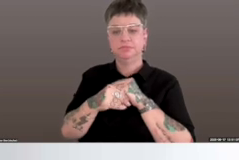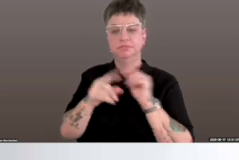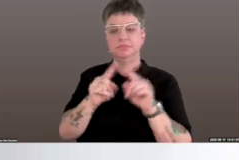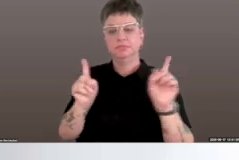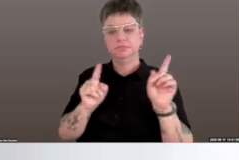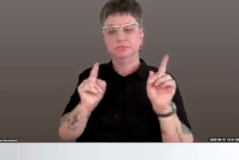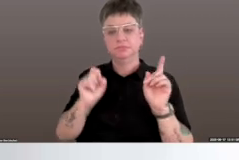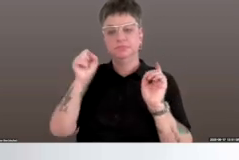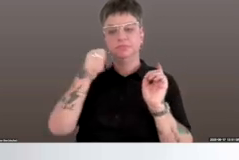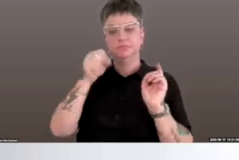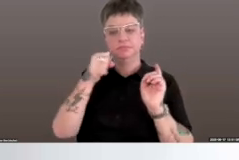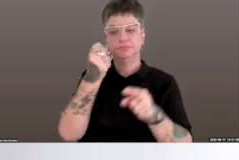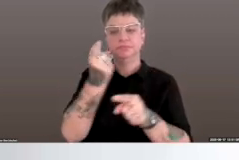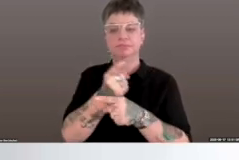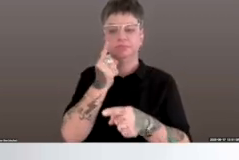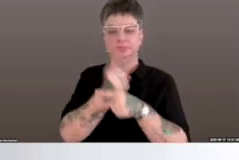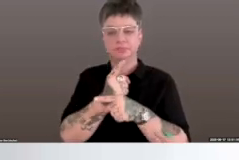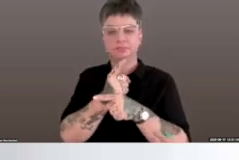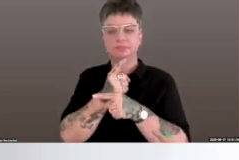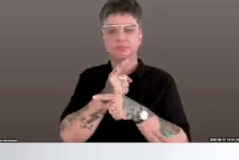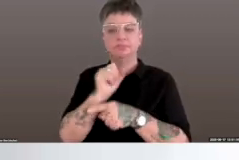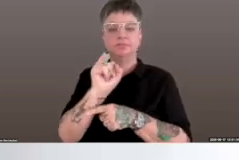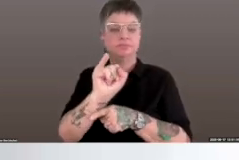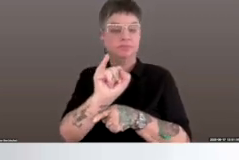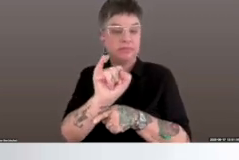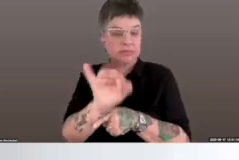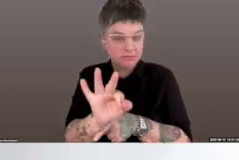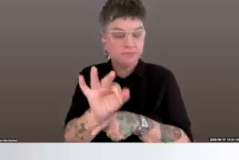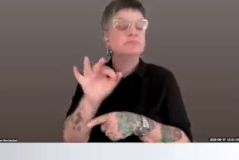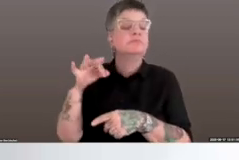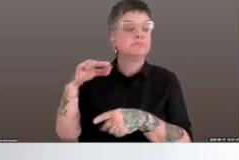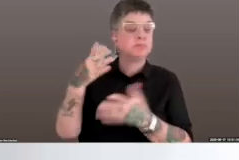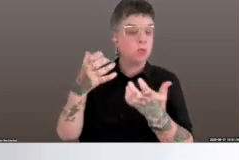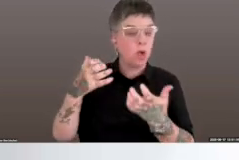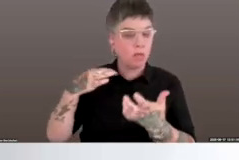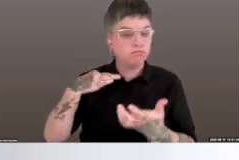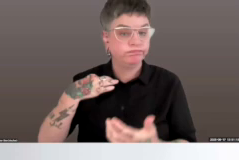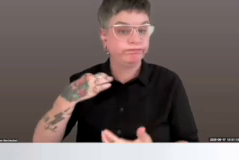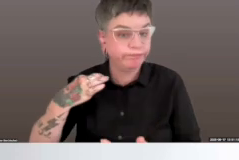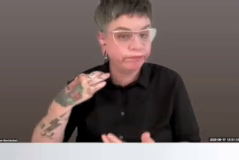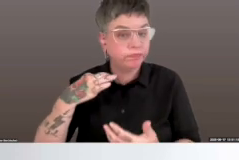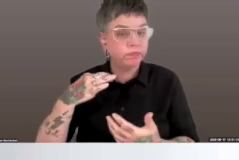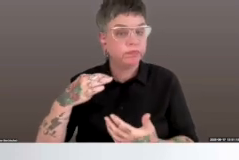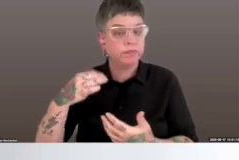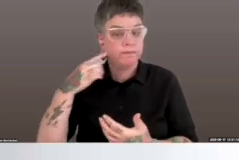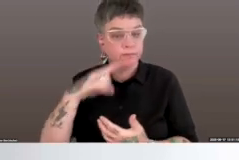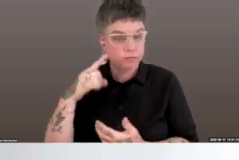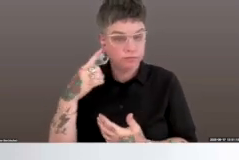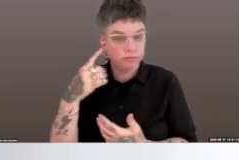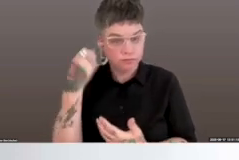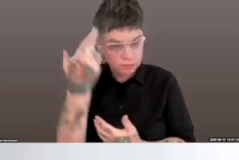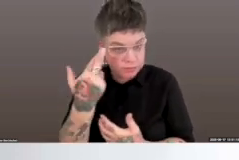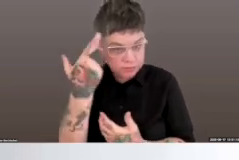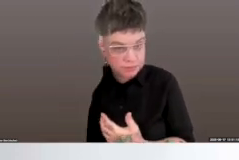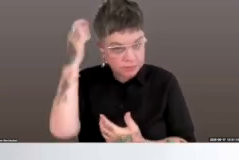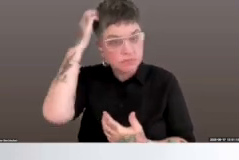But yeah, that's correct. I mean, if they would be eligible by all intents and purposes. And